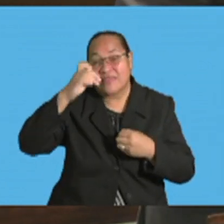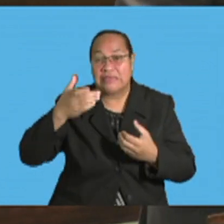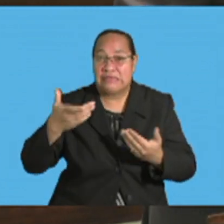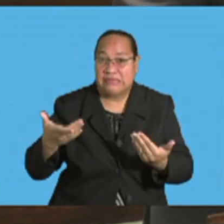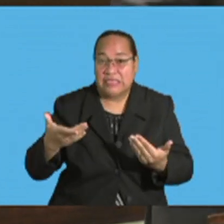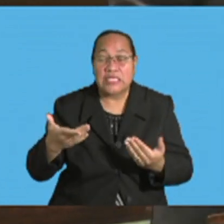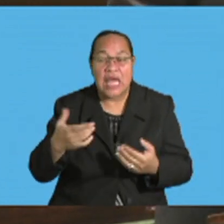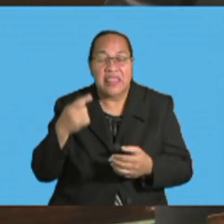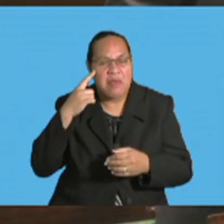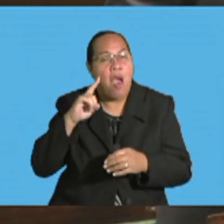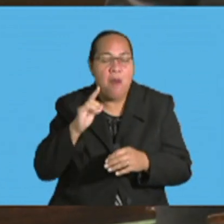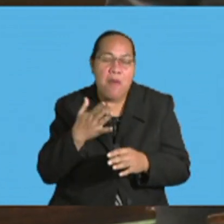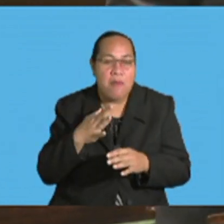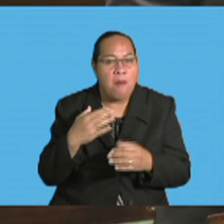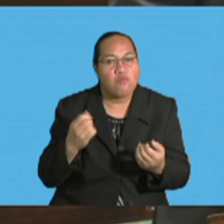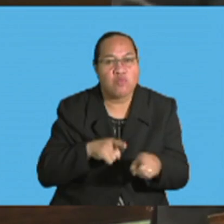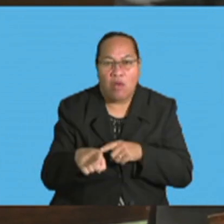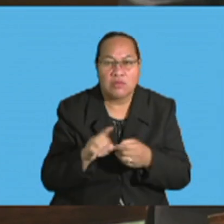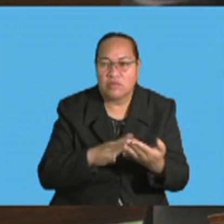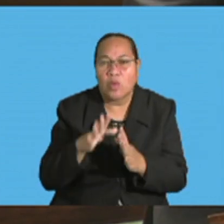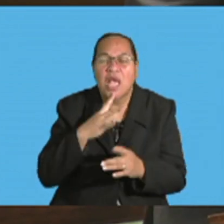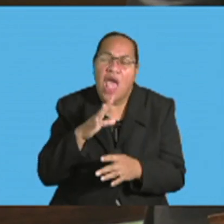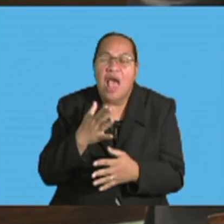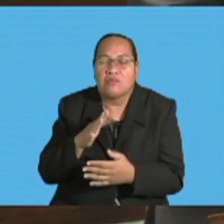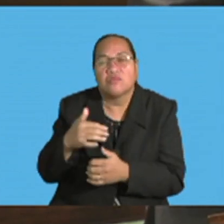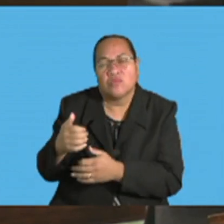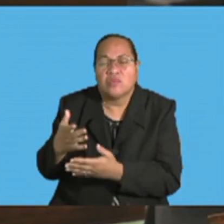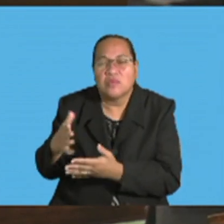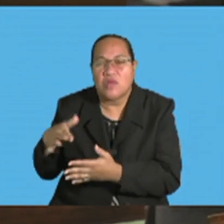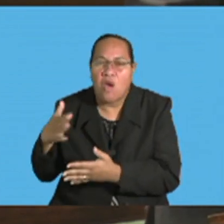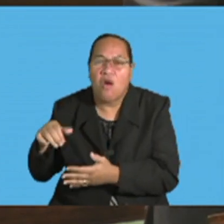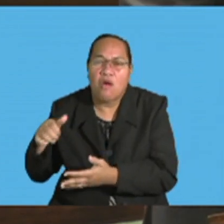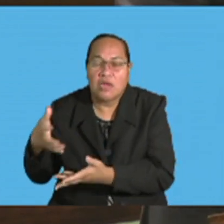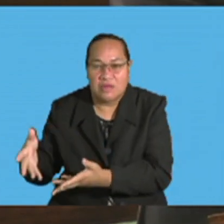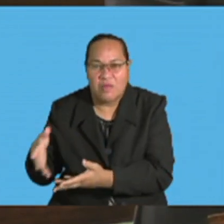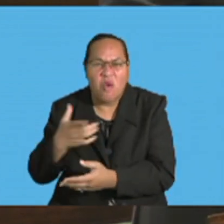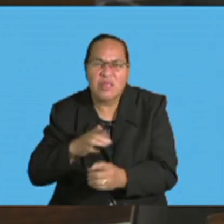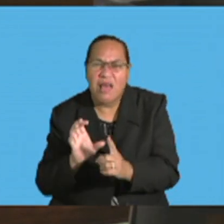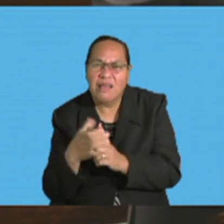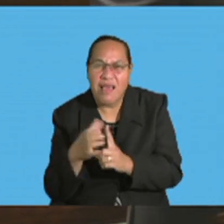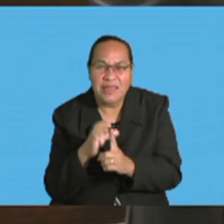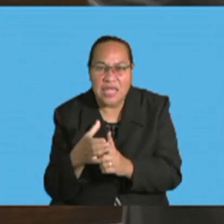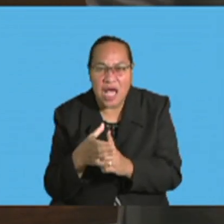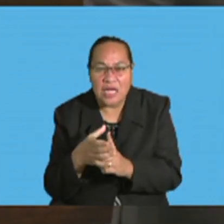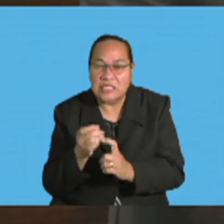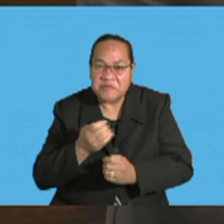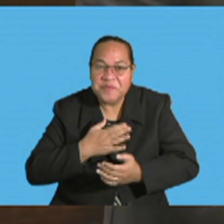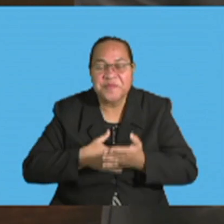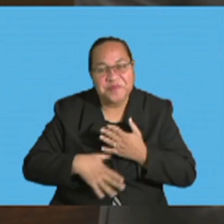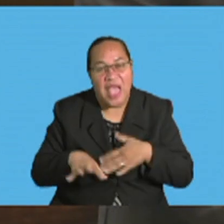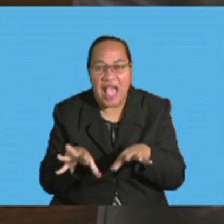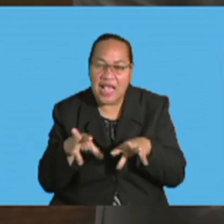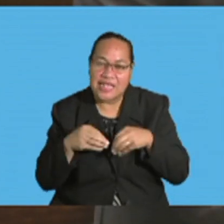of abuse against women and against girls. The culture of tolerance is the ugly underbelly